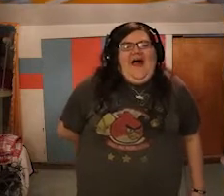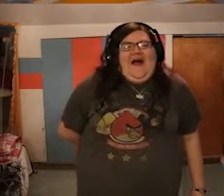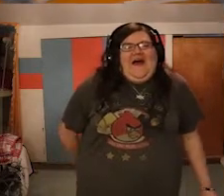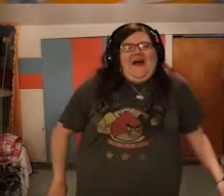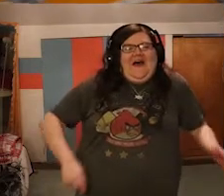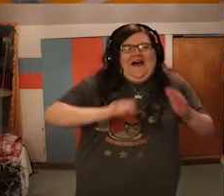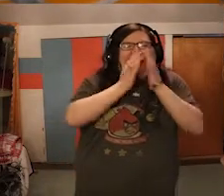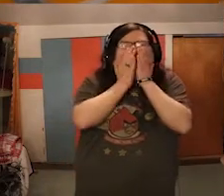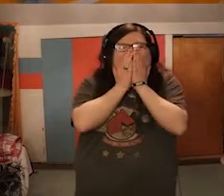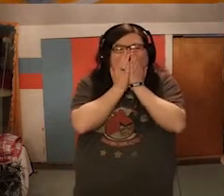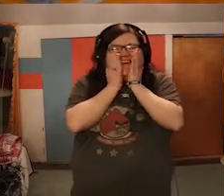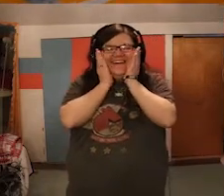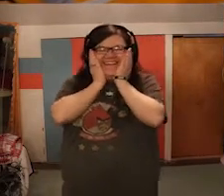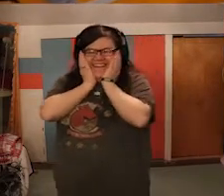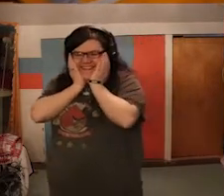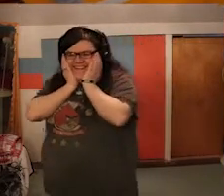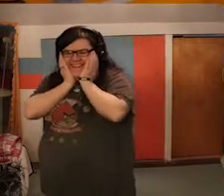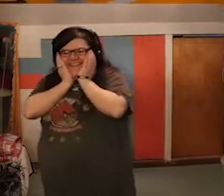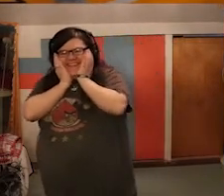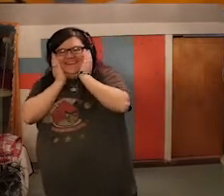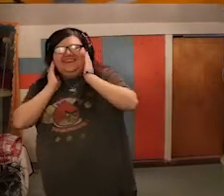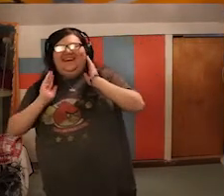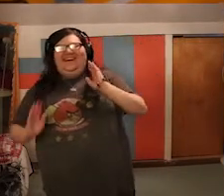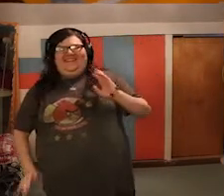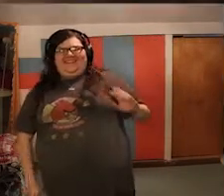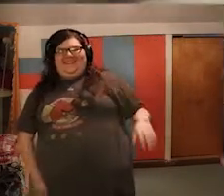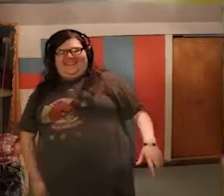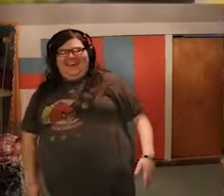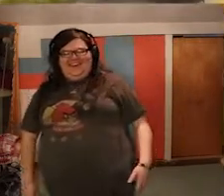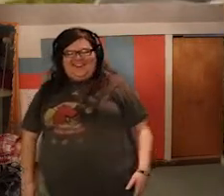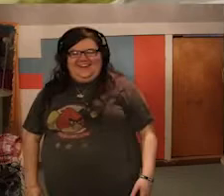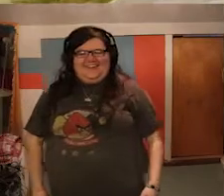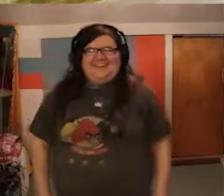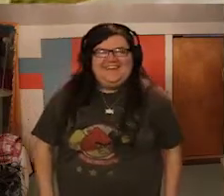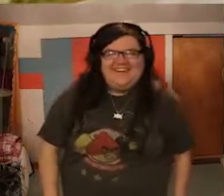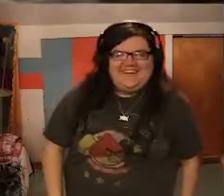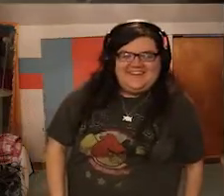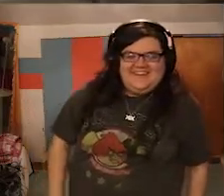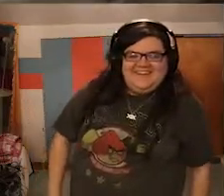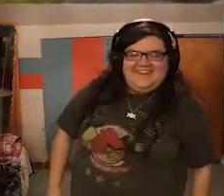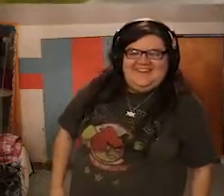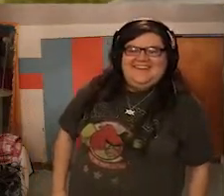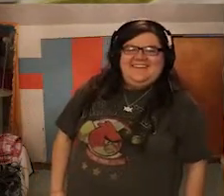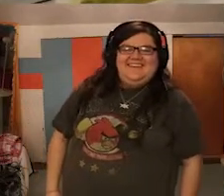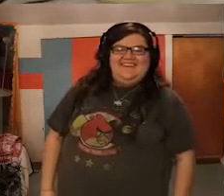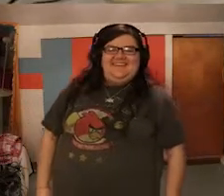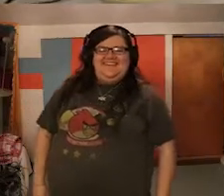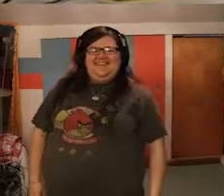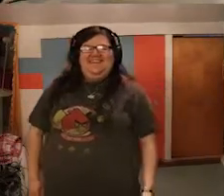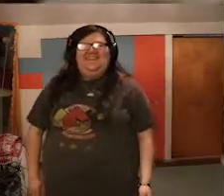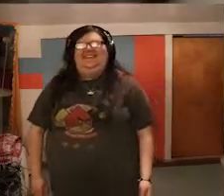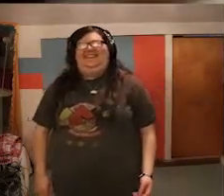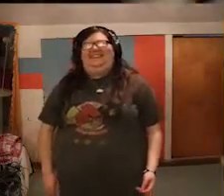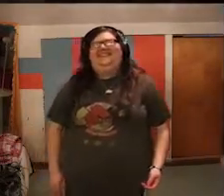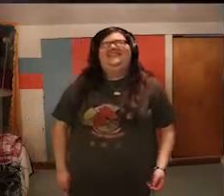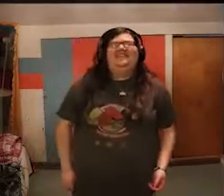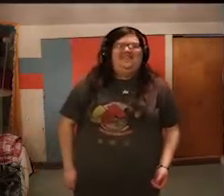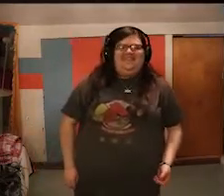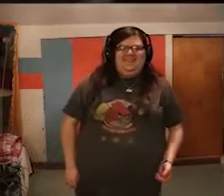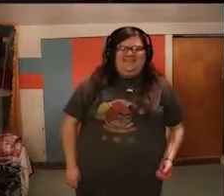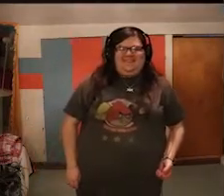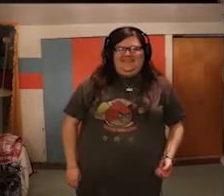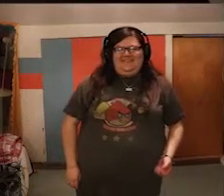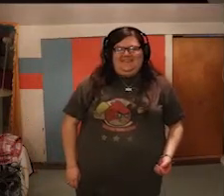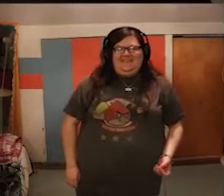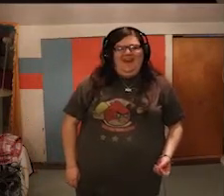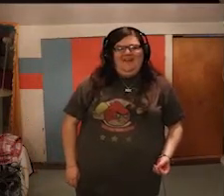Jesus Christ! That was fast. The tortilla's gone. Right, look, the tortilla's gone. So? Good? Am I done